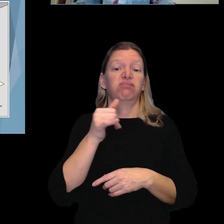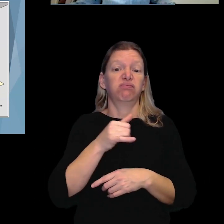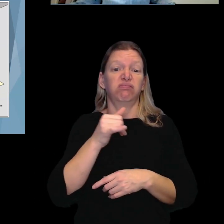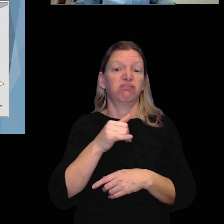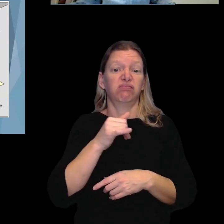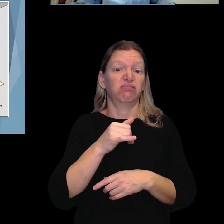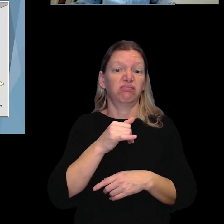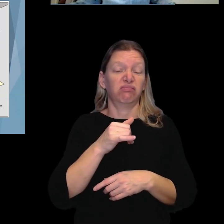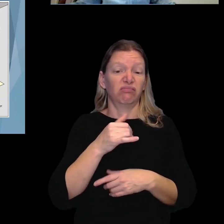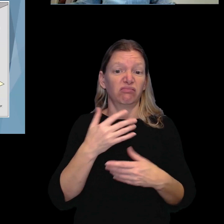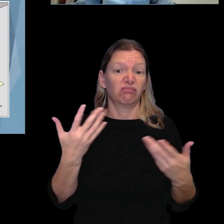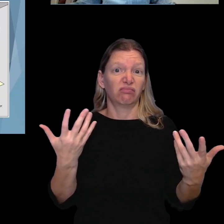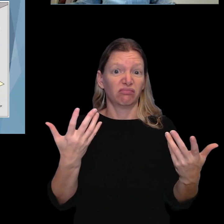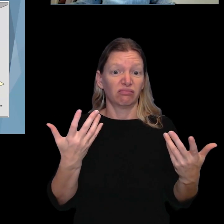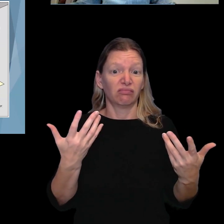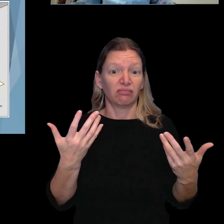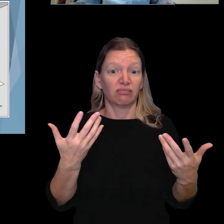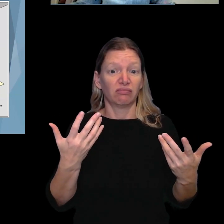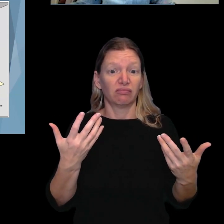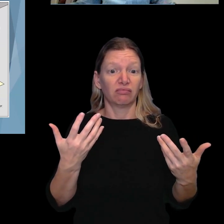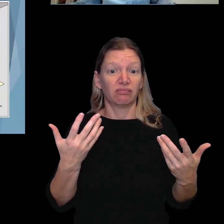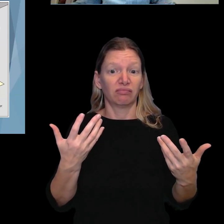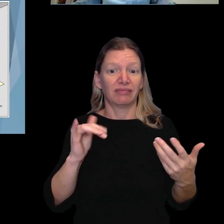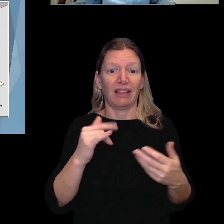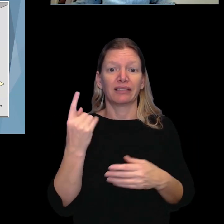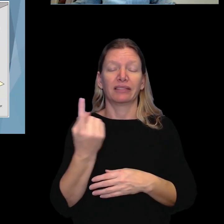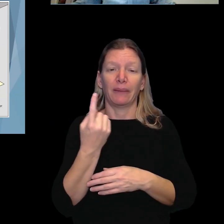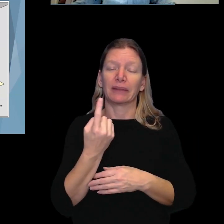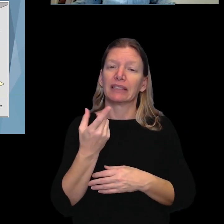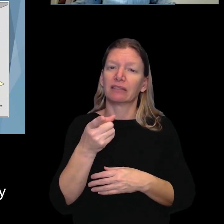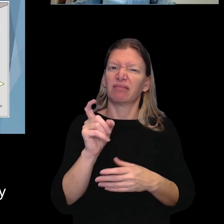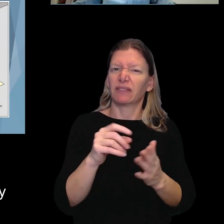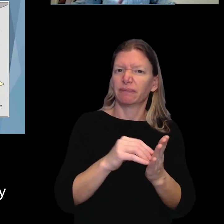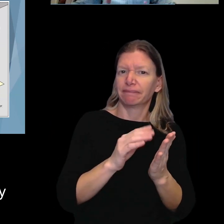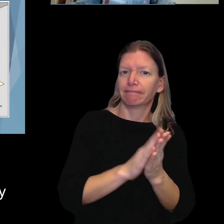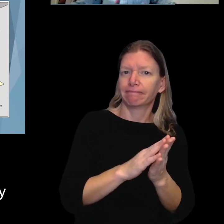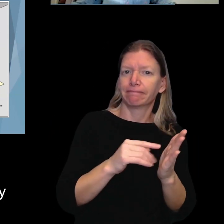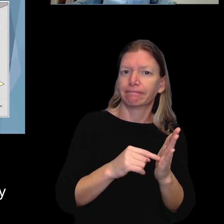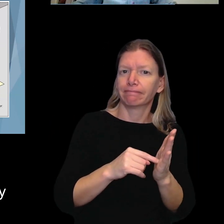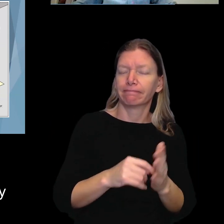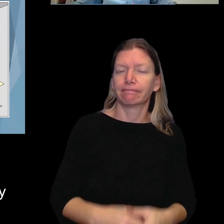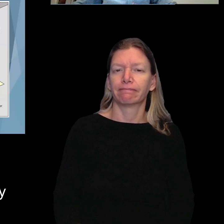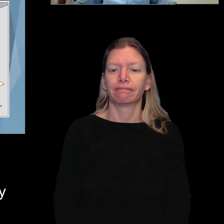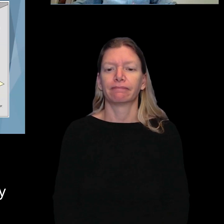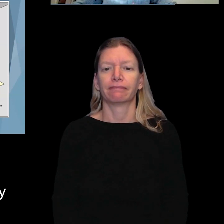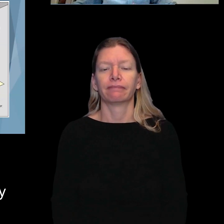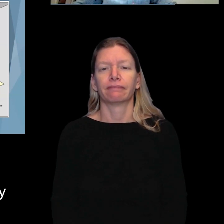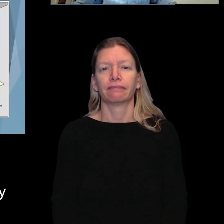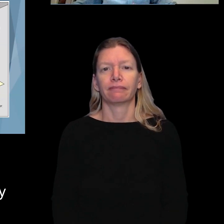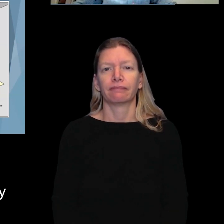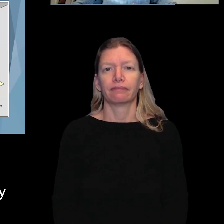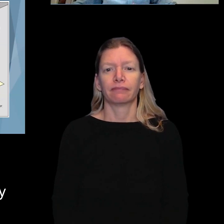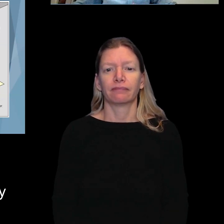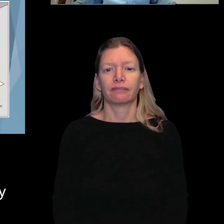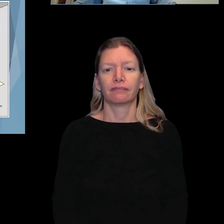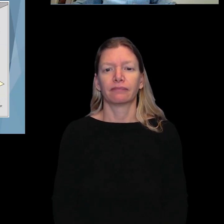is excessively steep in terms of the slope, then that's something that we definitely would